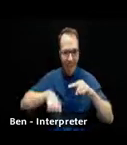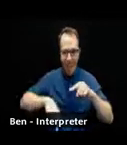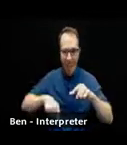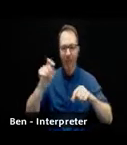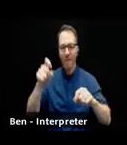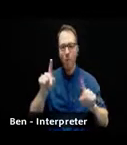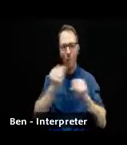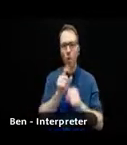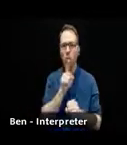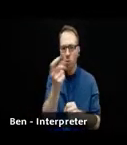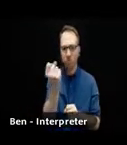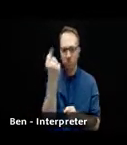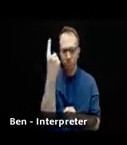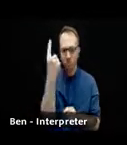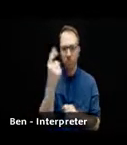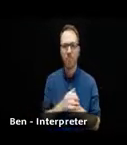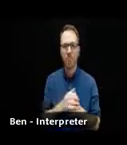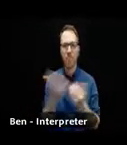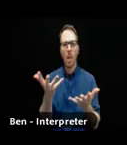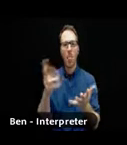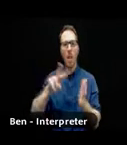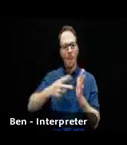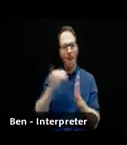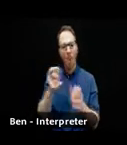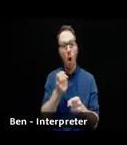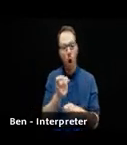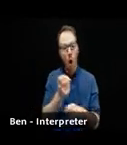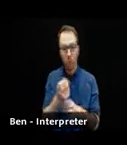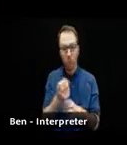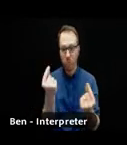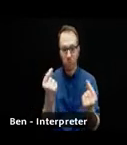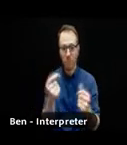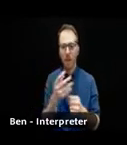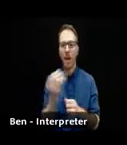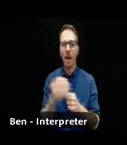true understanding of what it is that these harms are,